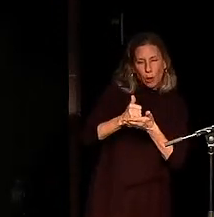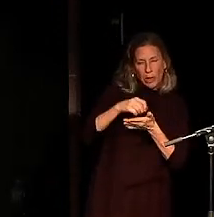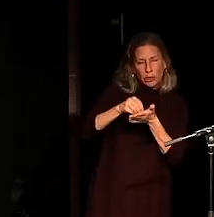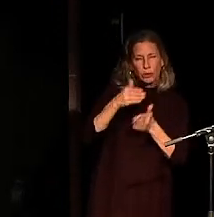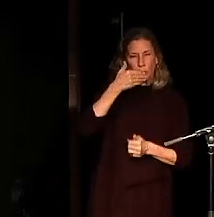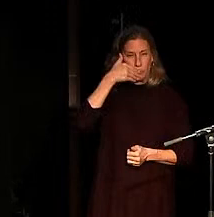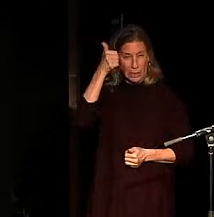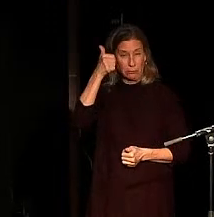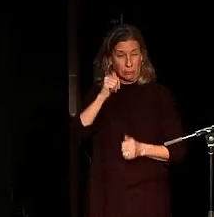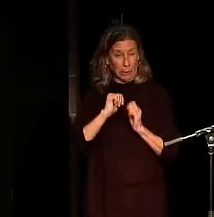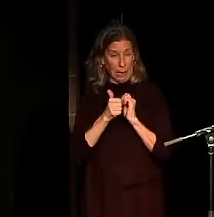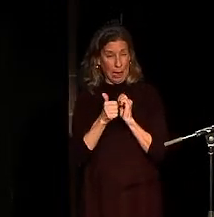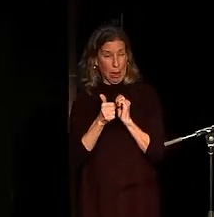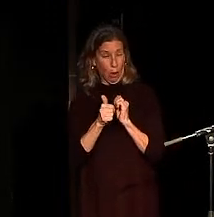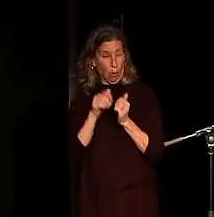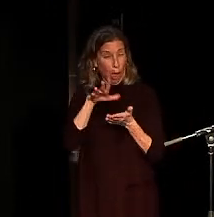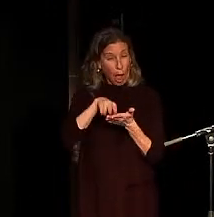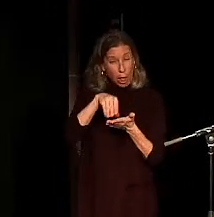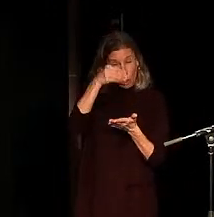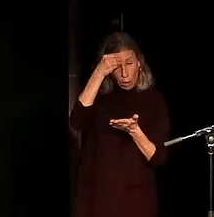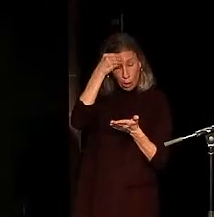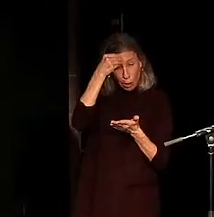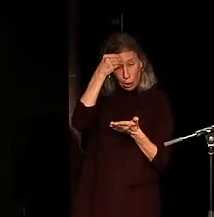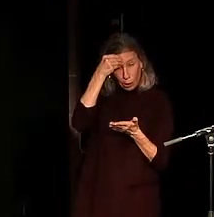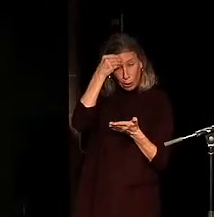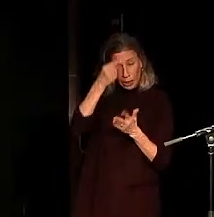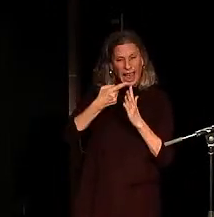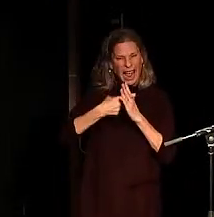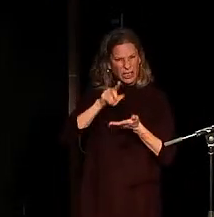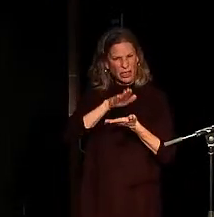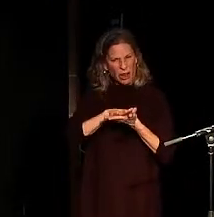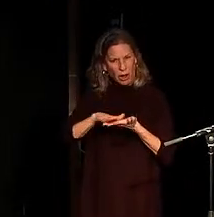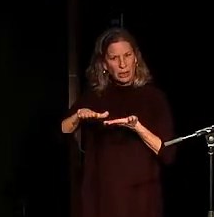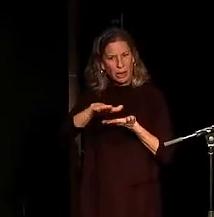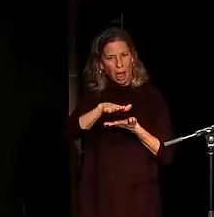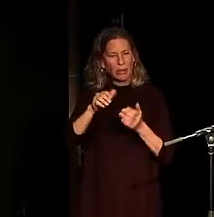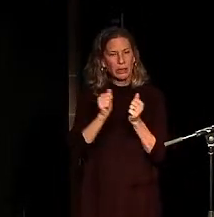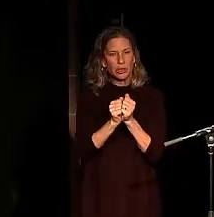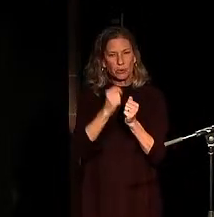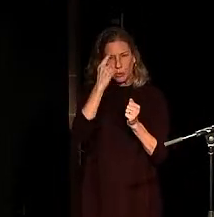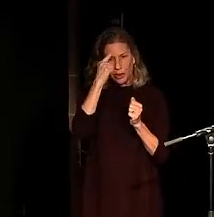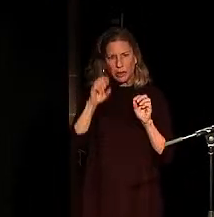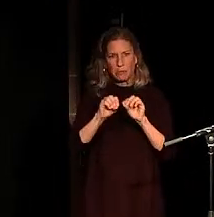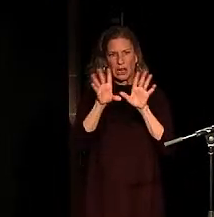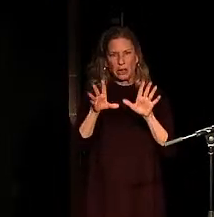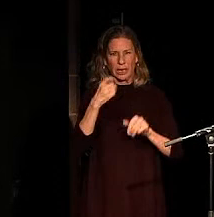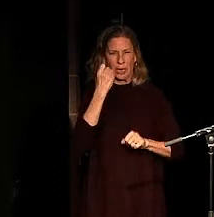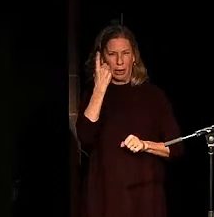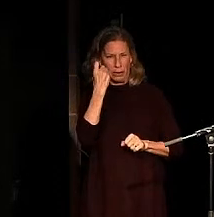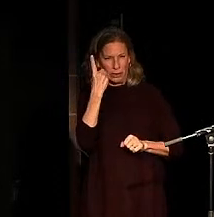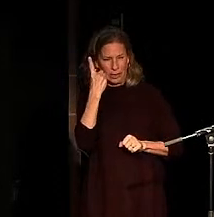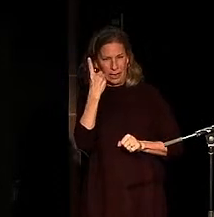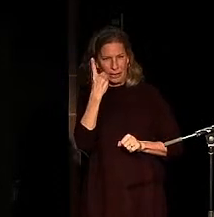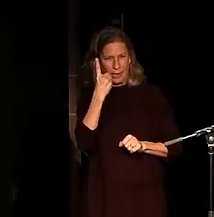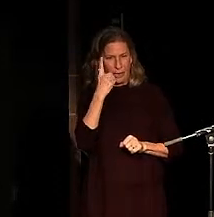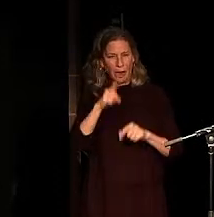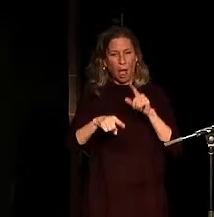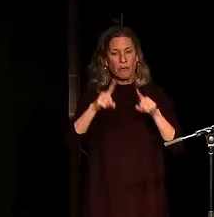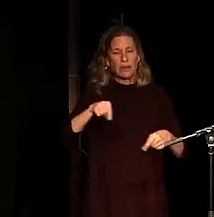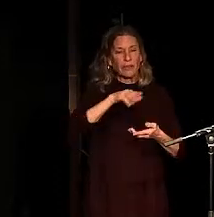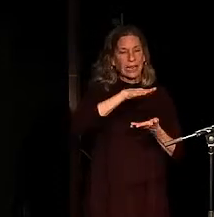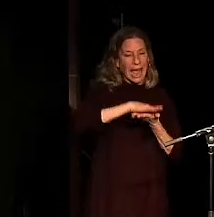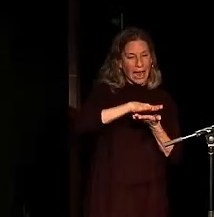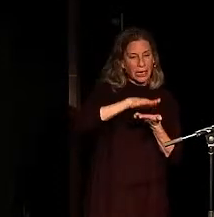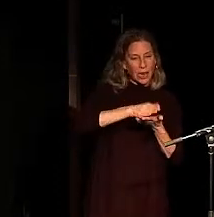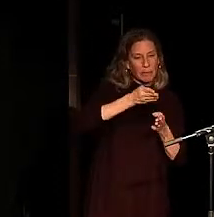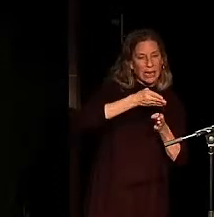students learn and start college with a clear understanding of different academic